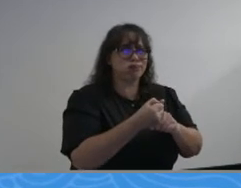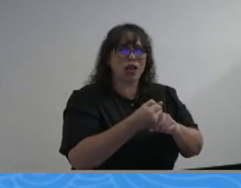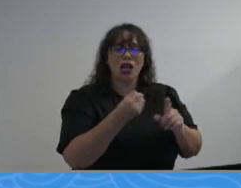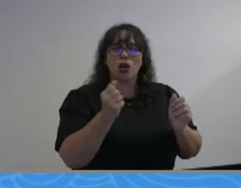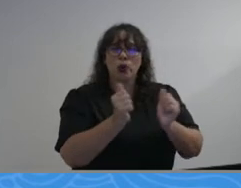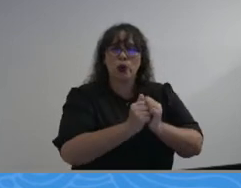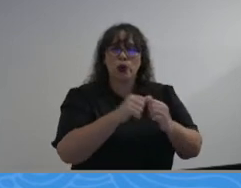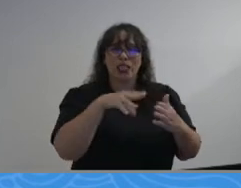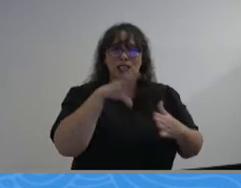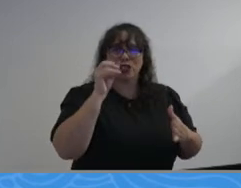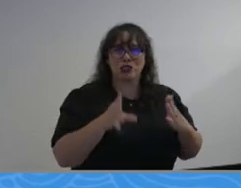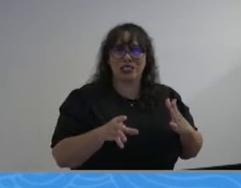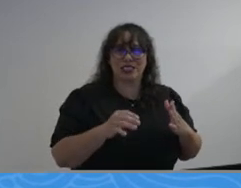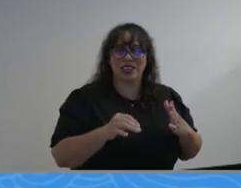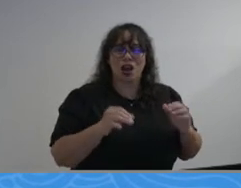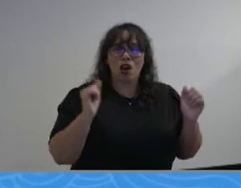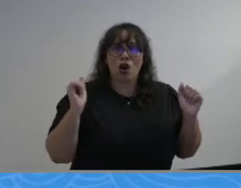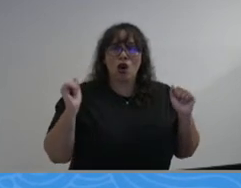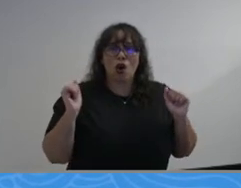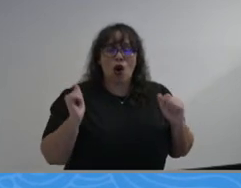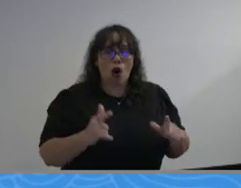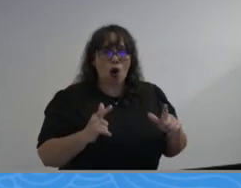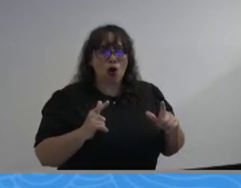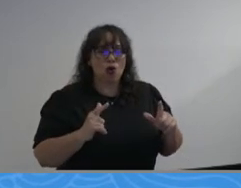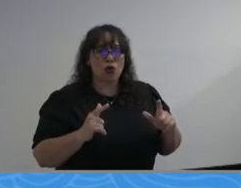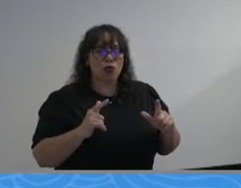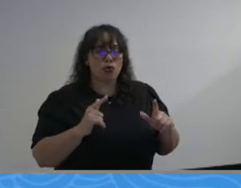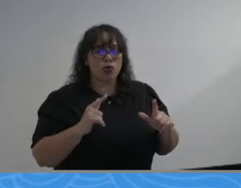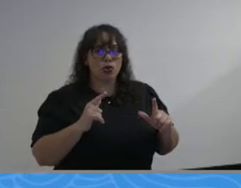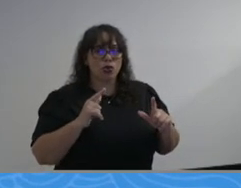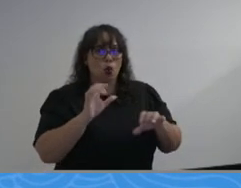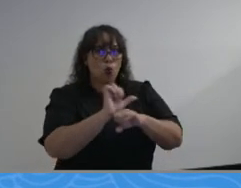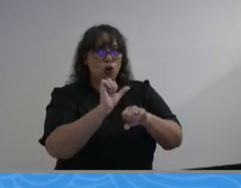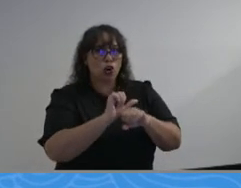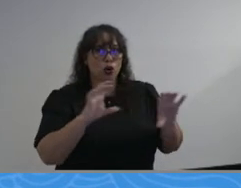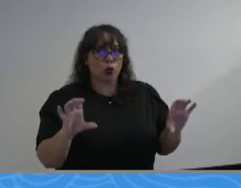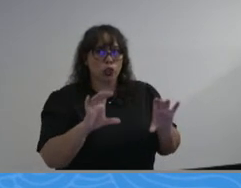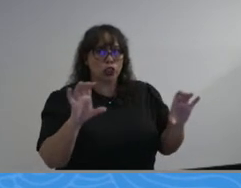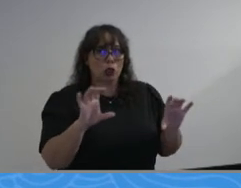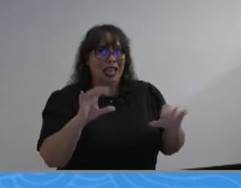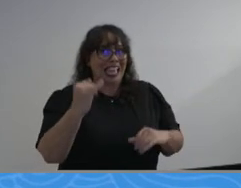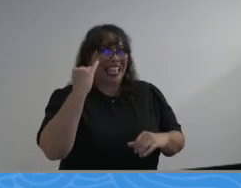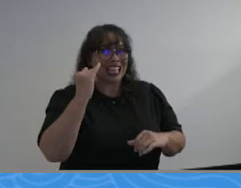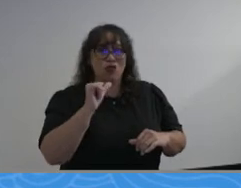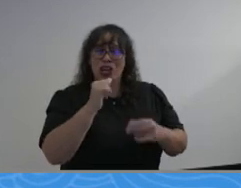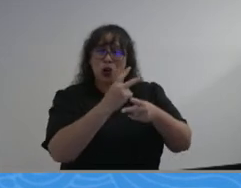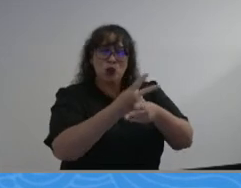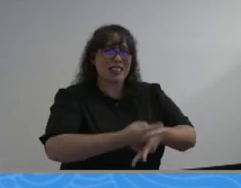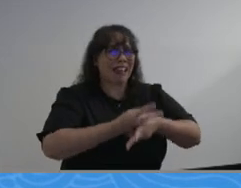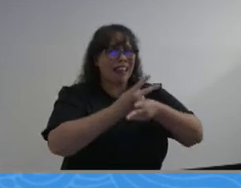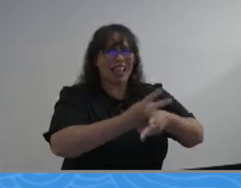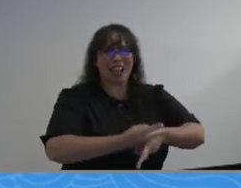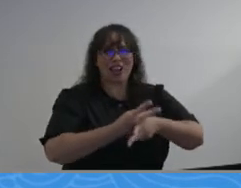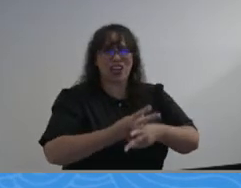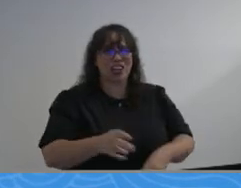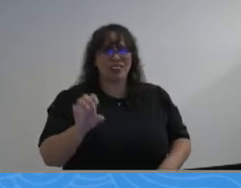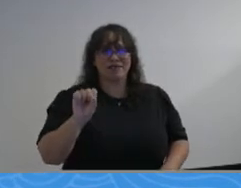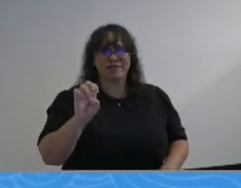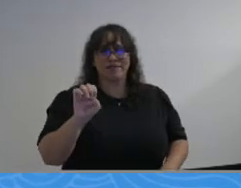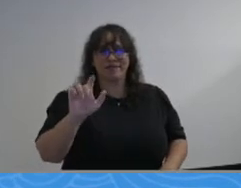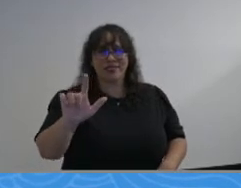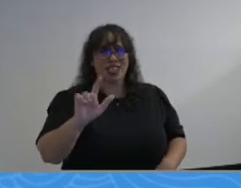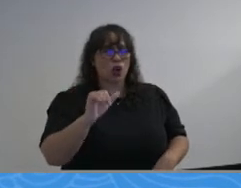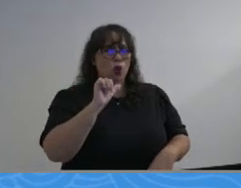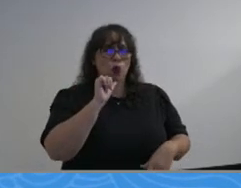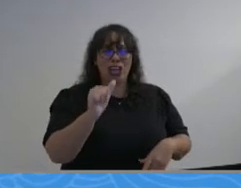students. And also, although we're building that up as well, if we don't take care of the social emotional health, if we don't take